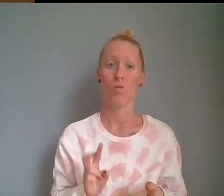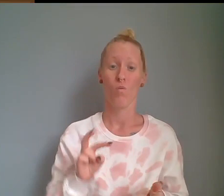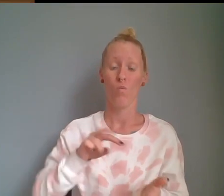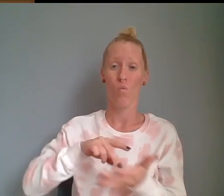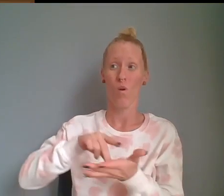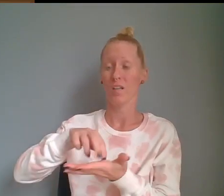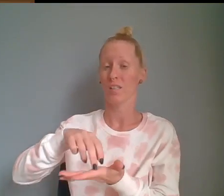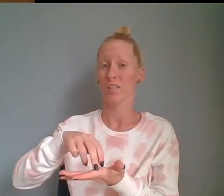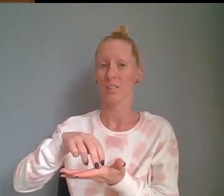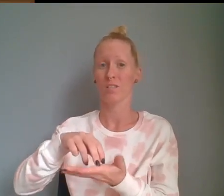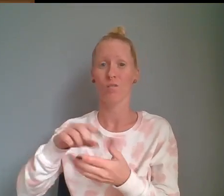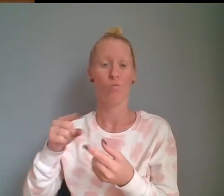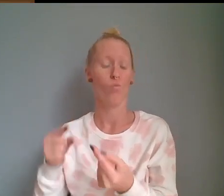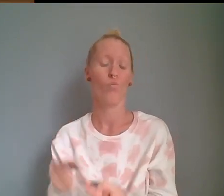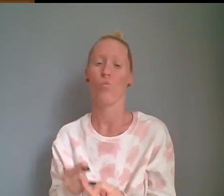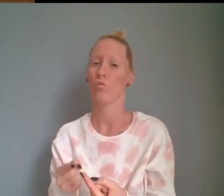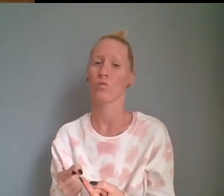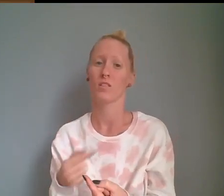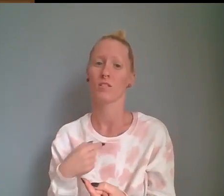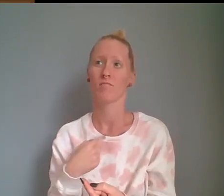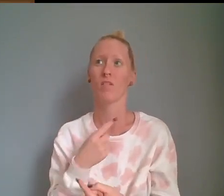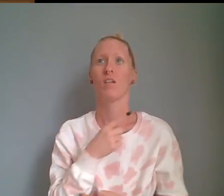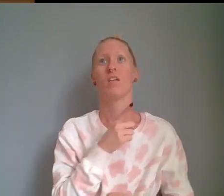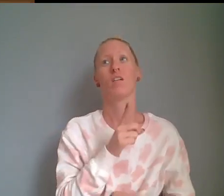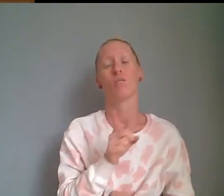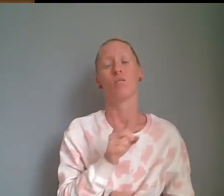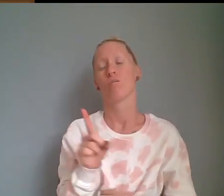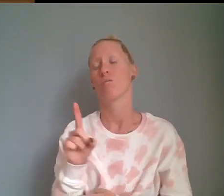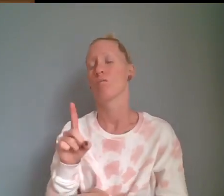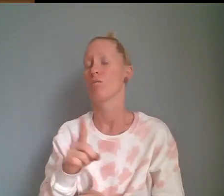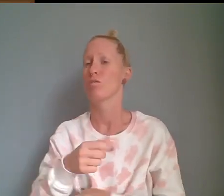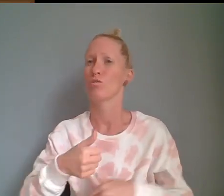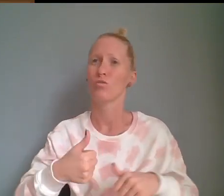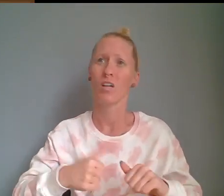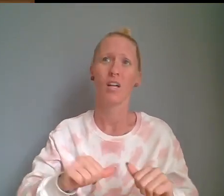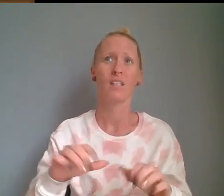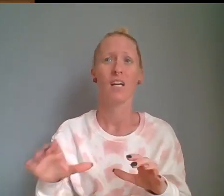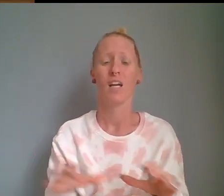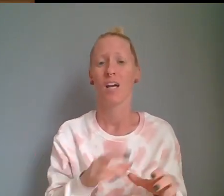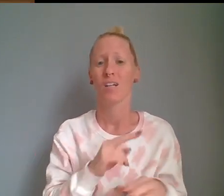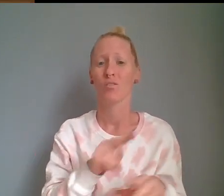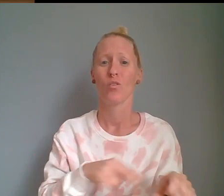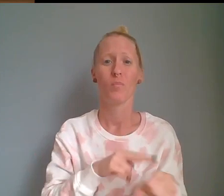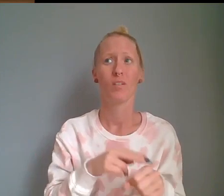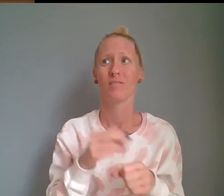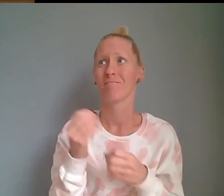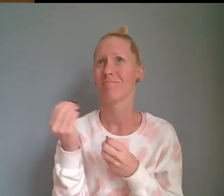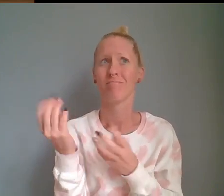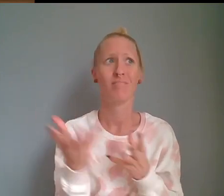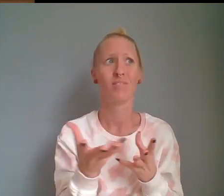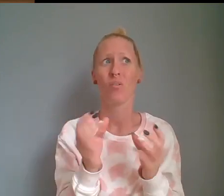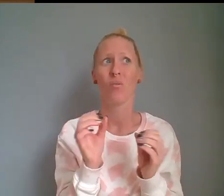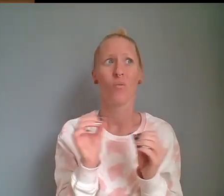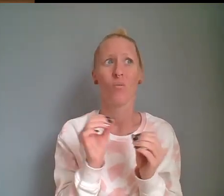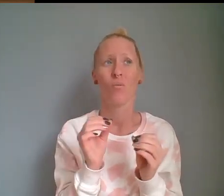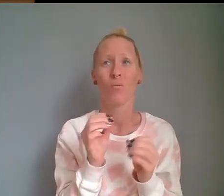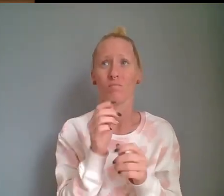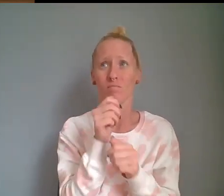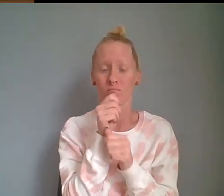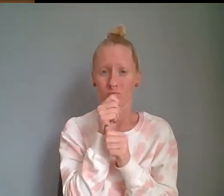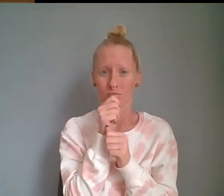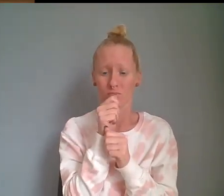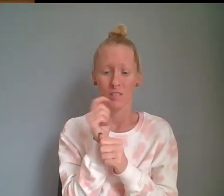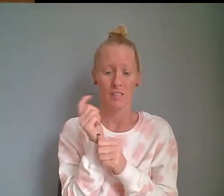They just haul themselves through the day, trying to act normal, trying not to let anybody know that there's anything wrong with